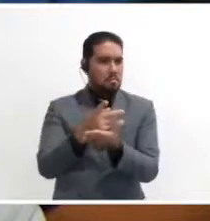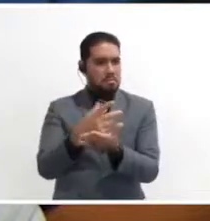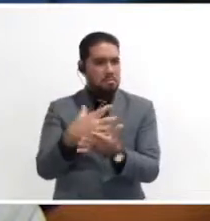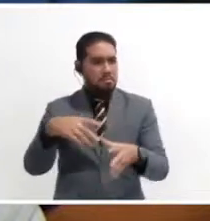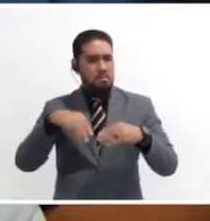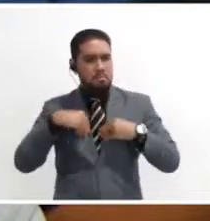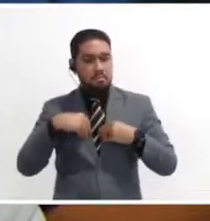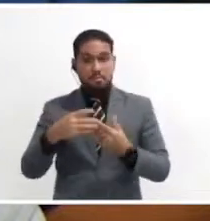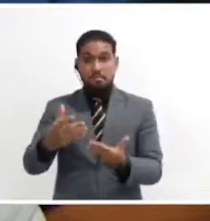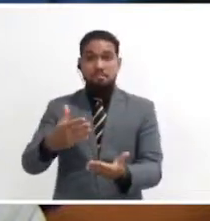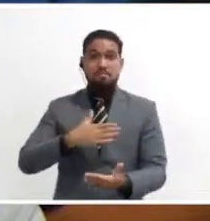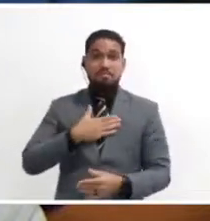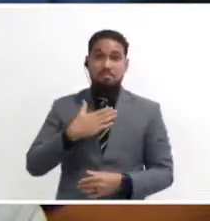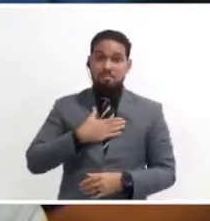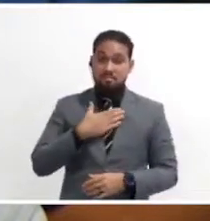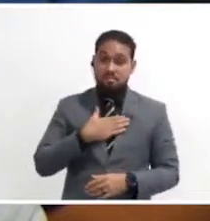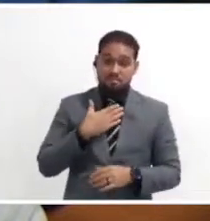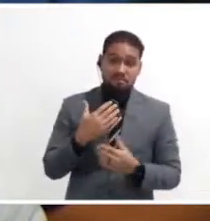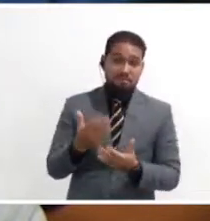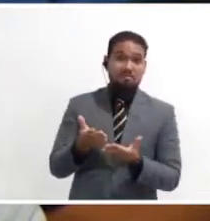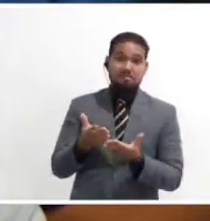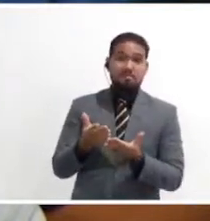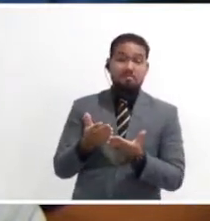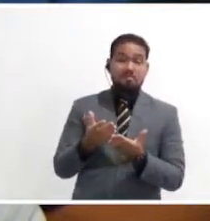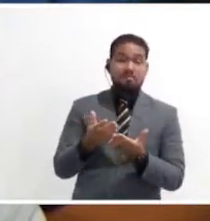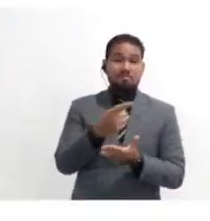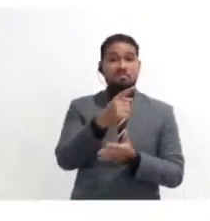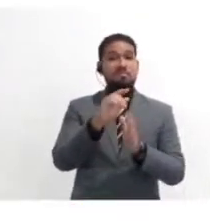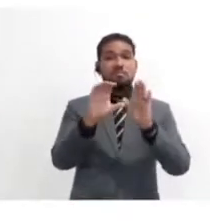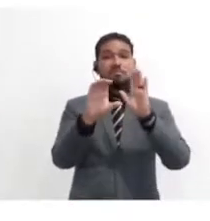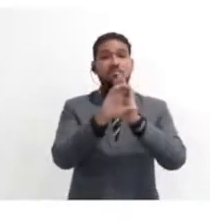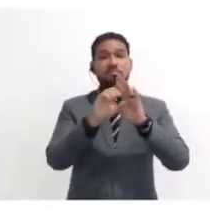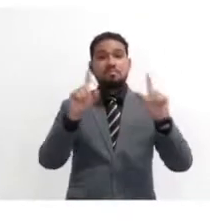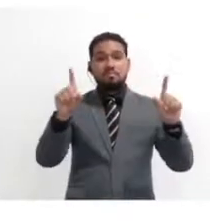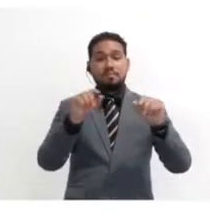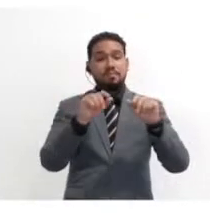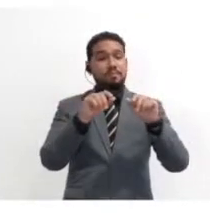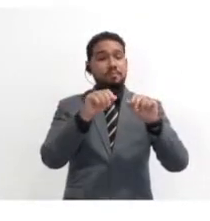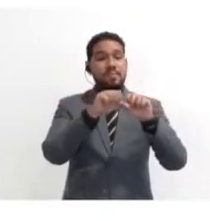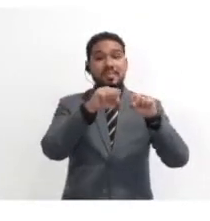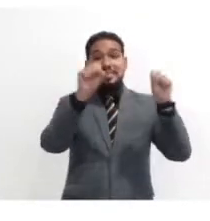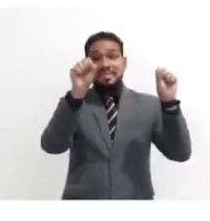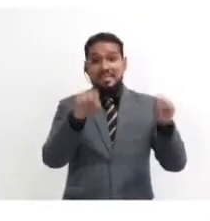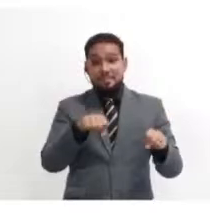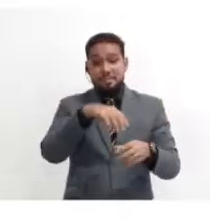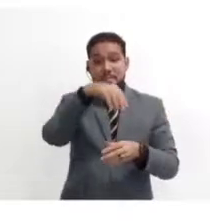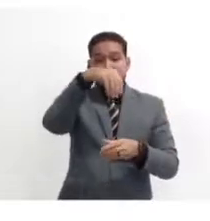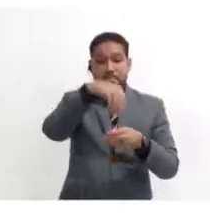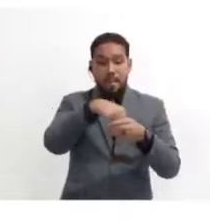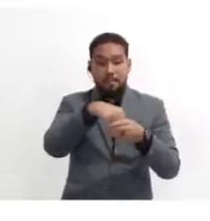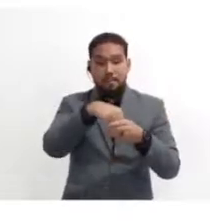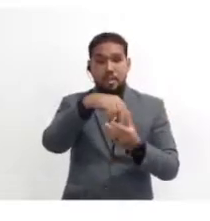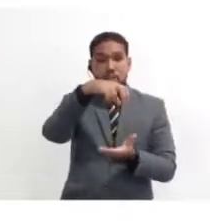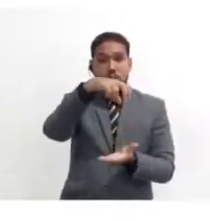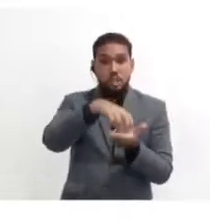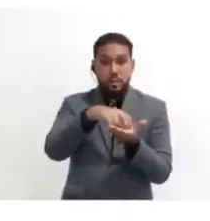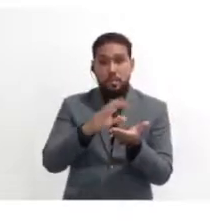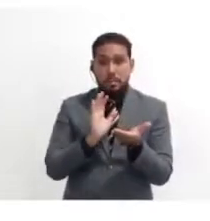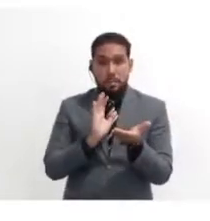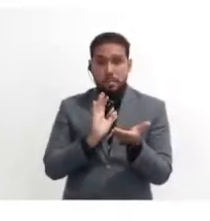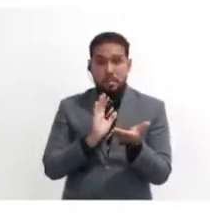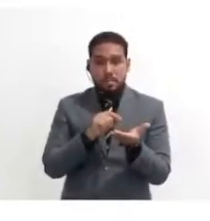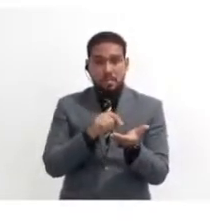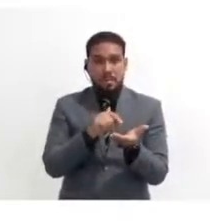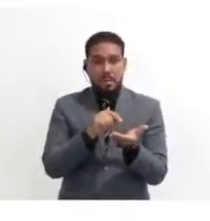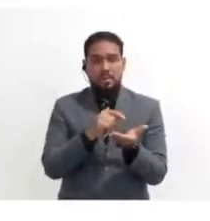contrast in picture form. So again, system on chip, trying to integrate everything onto the chip,